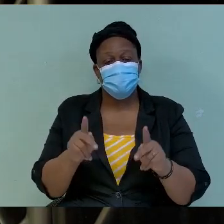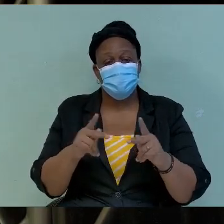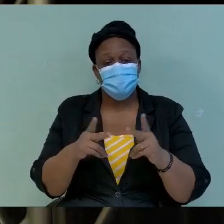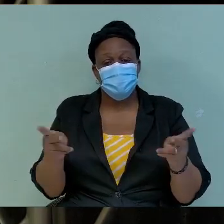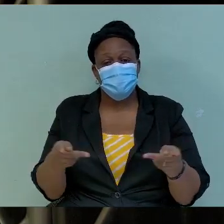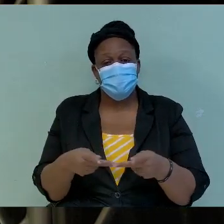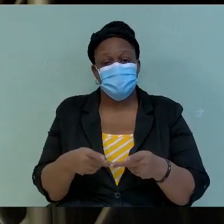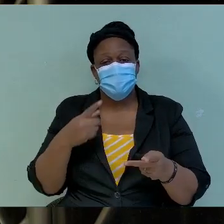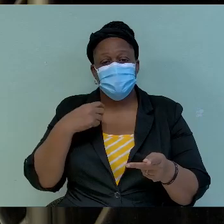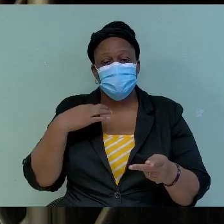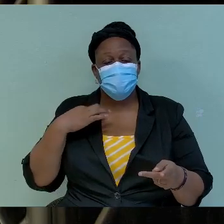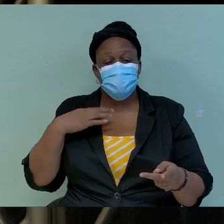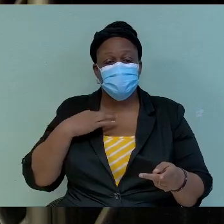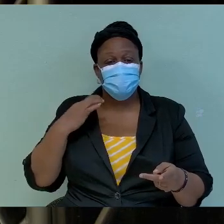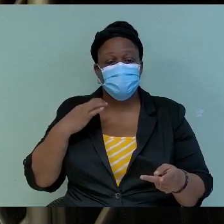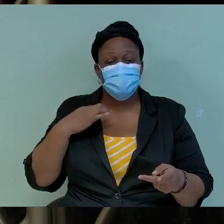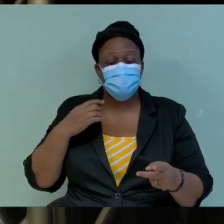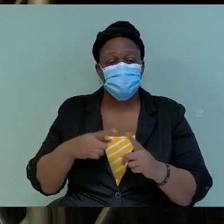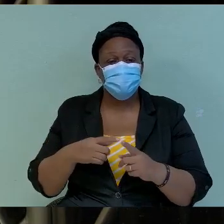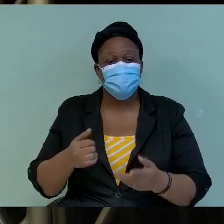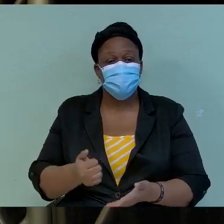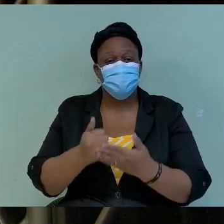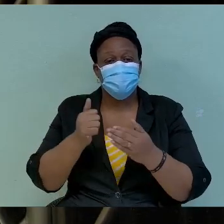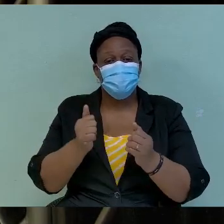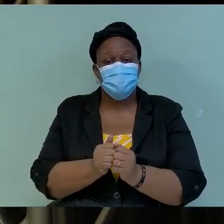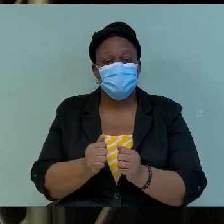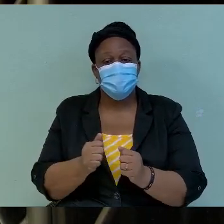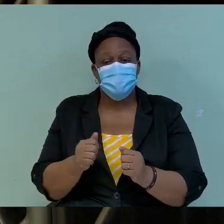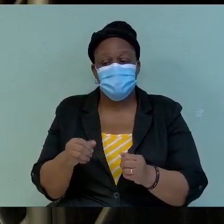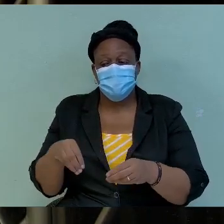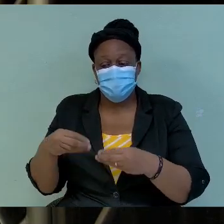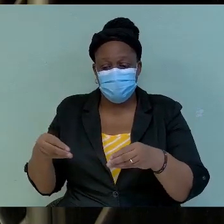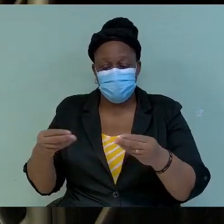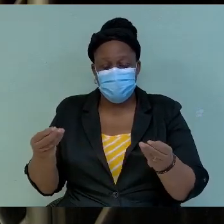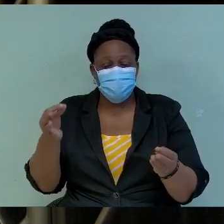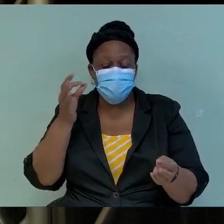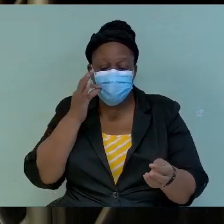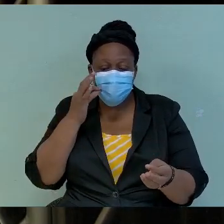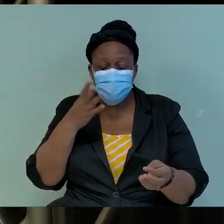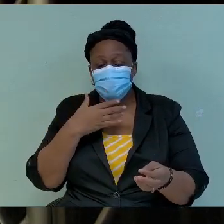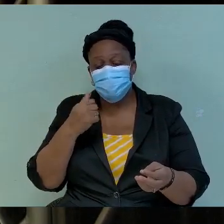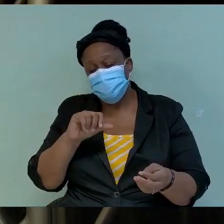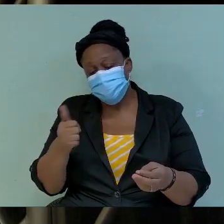Huggins. In District 2, we have,